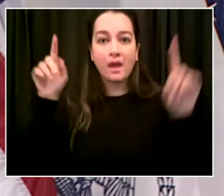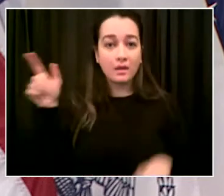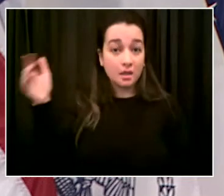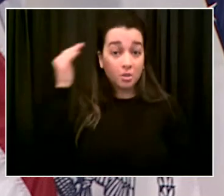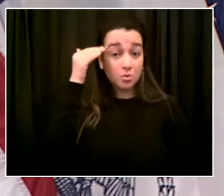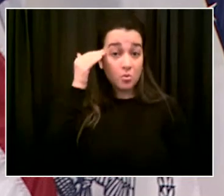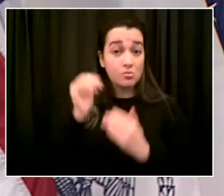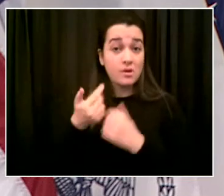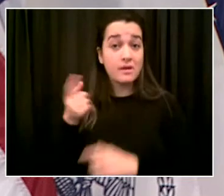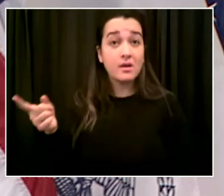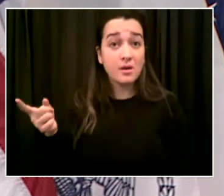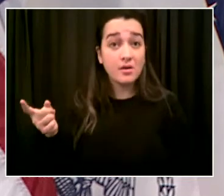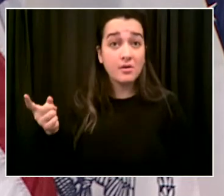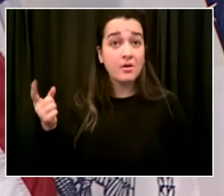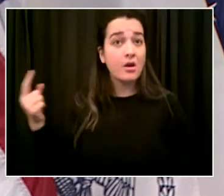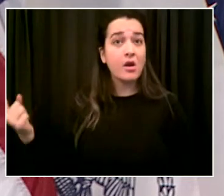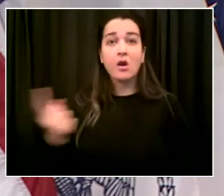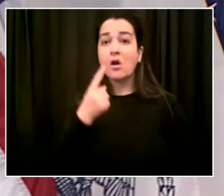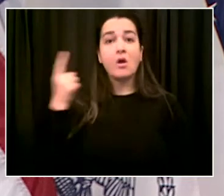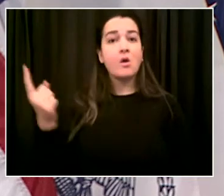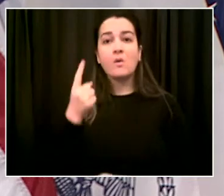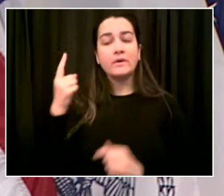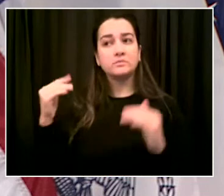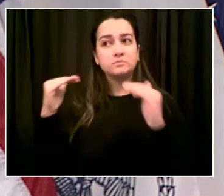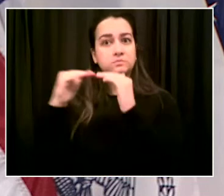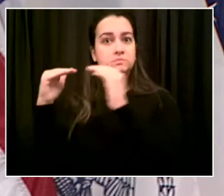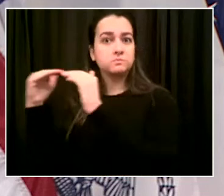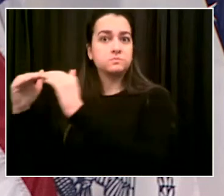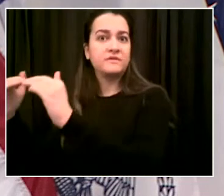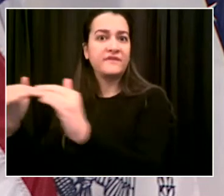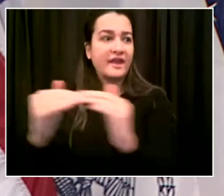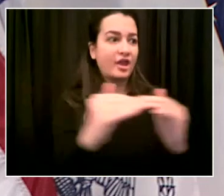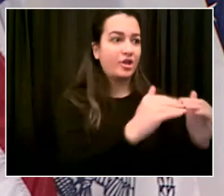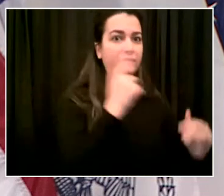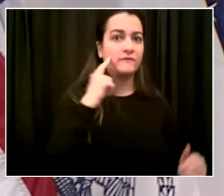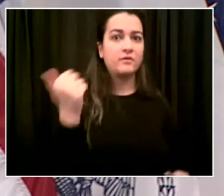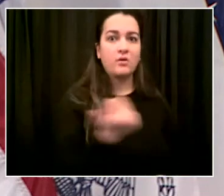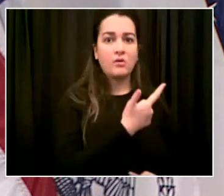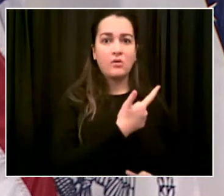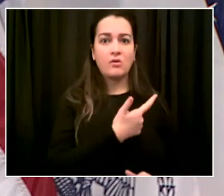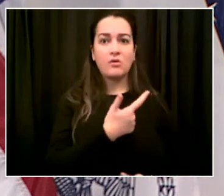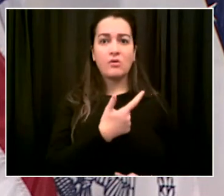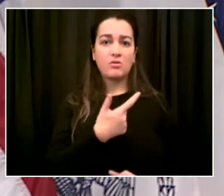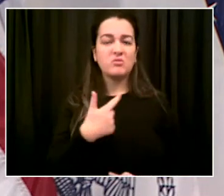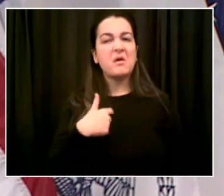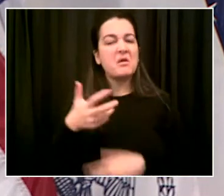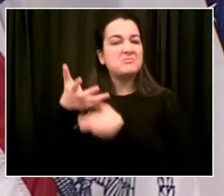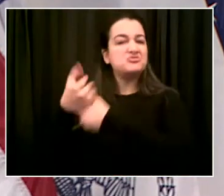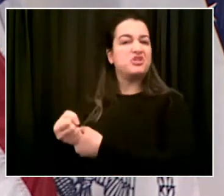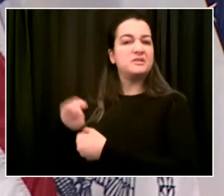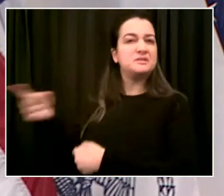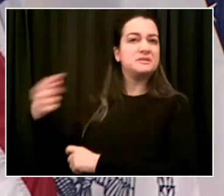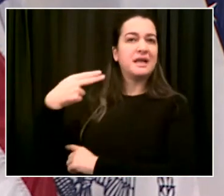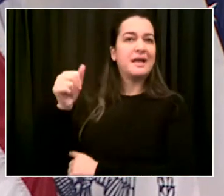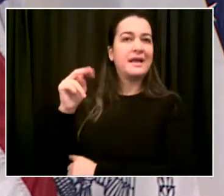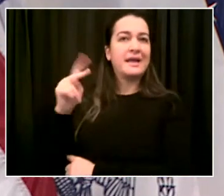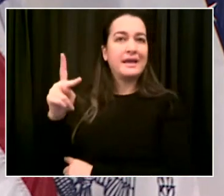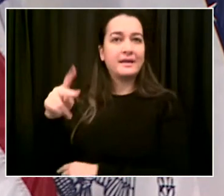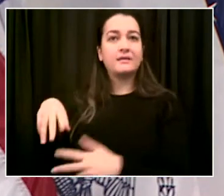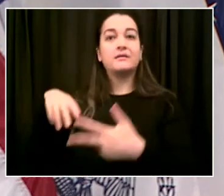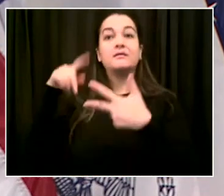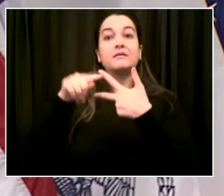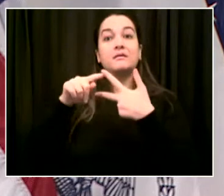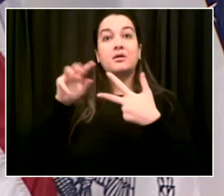joining Hank in this effort in Margaret and Jimmy, who have just extraordinary history. And as